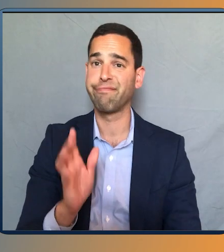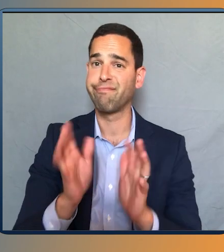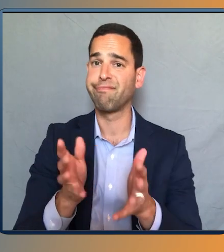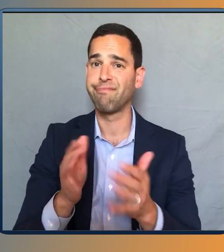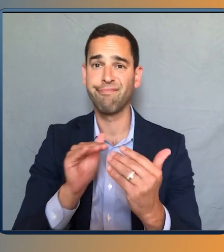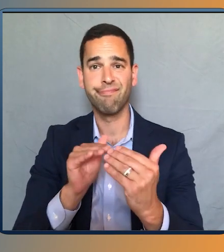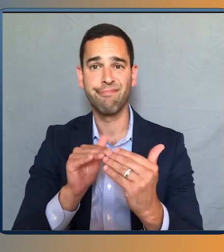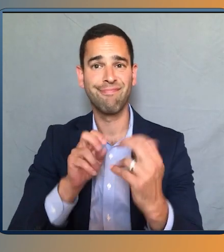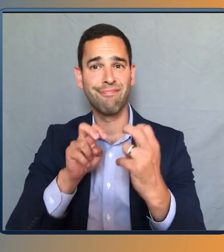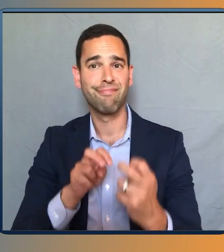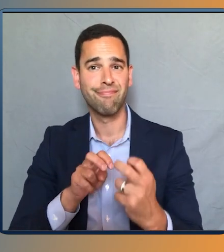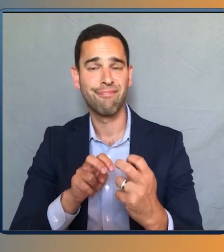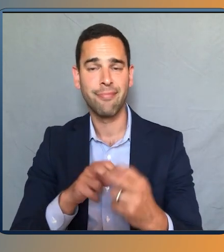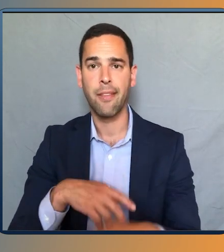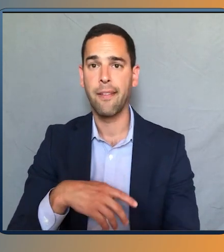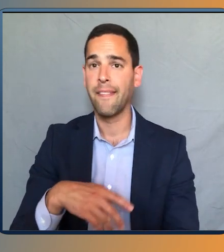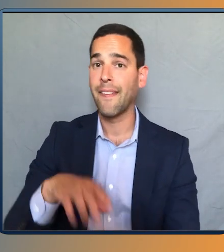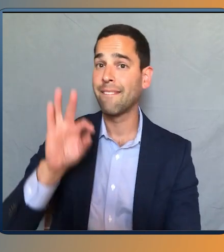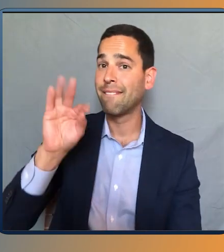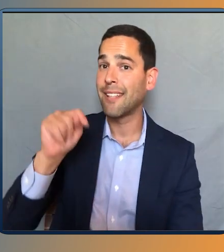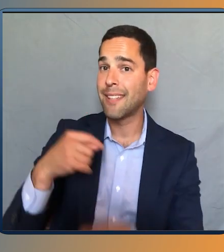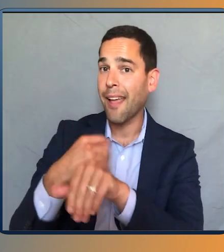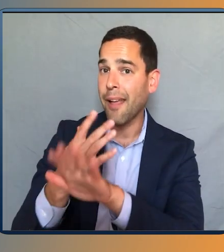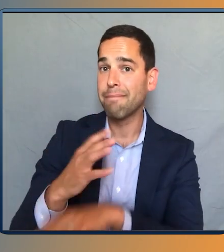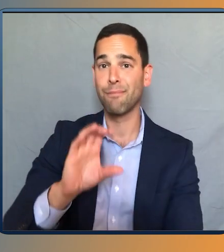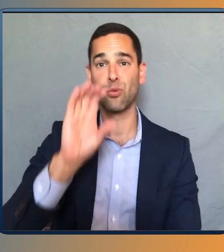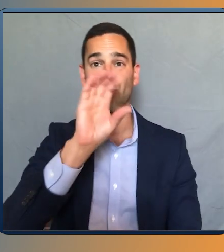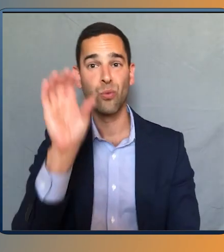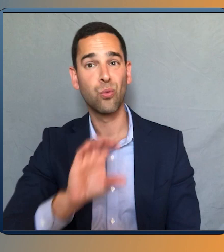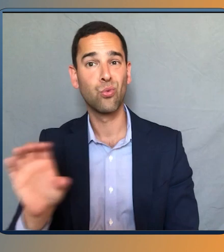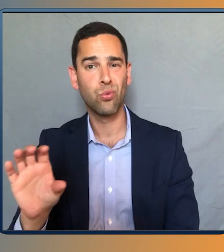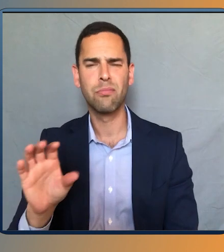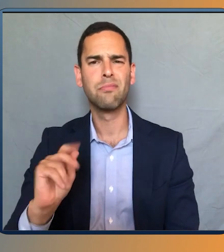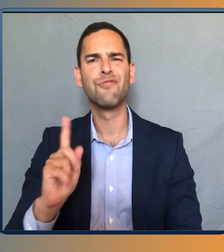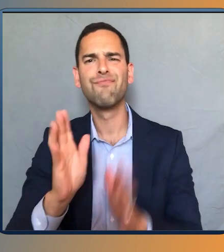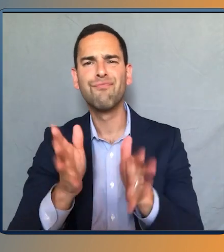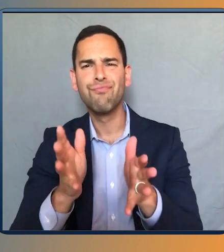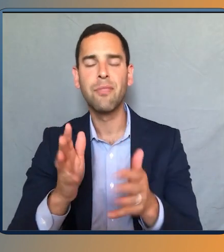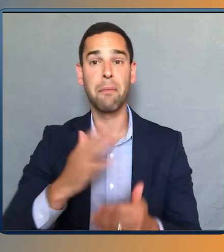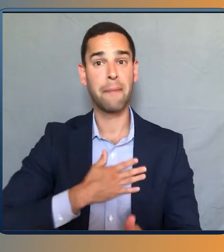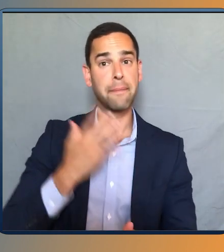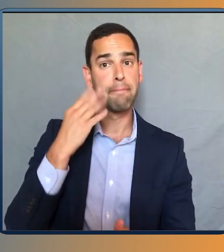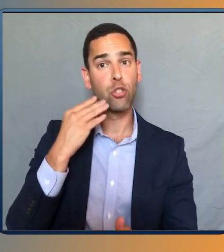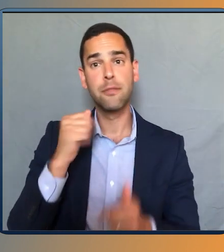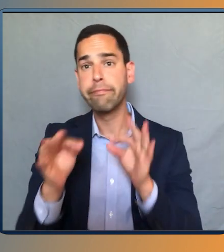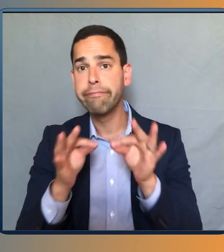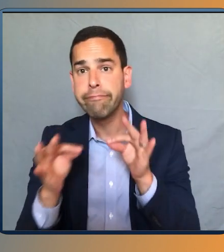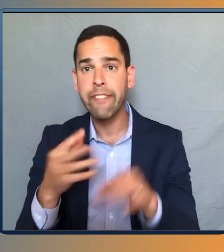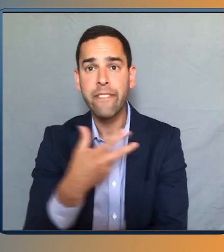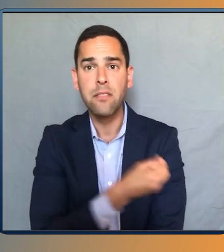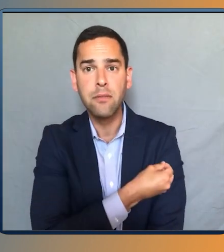the conversation has to be peer-to-peer, sitting down or FaceTiming or on Zoom, talking to them about your experience